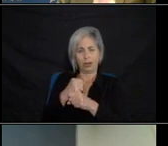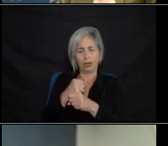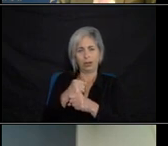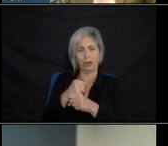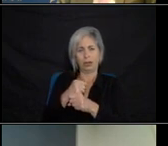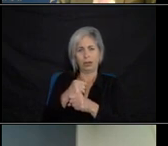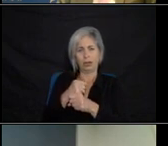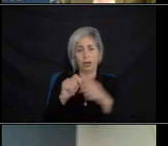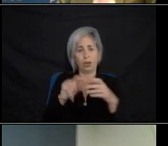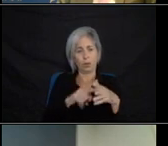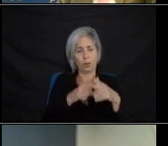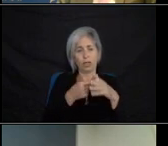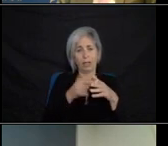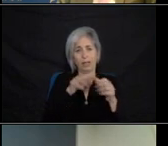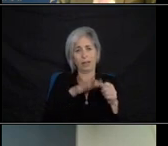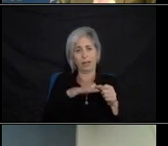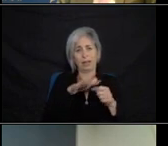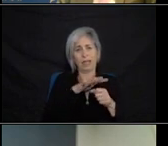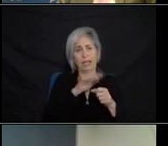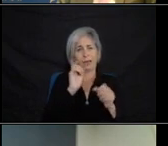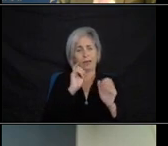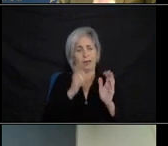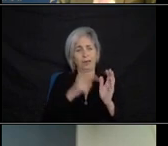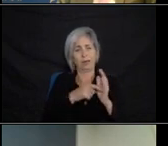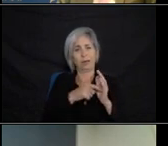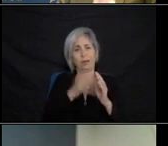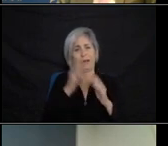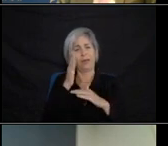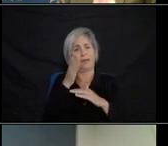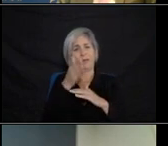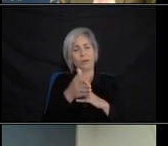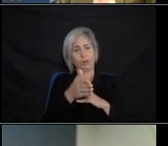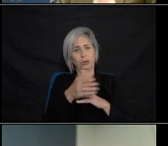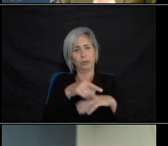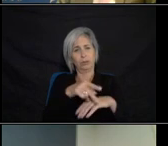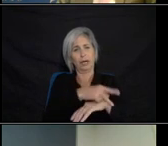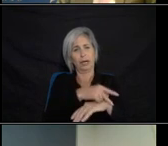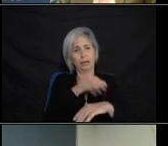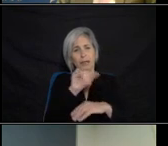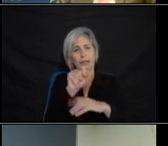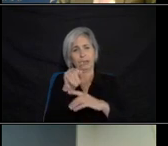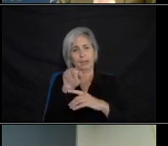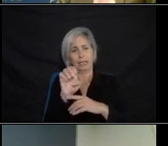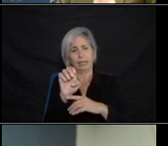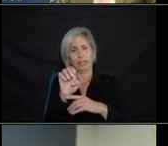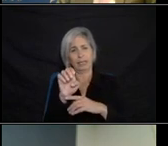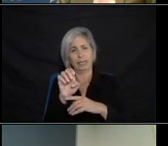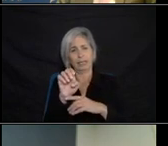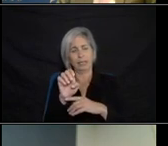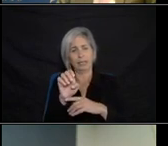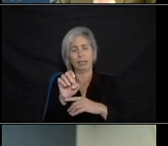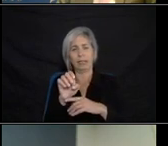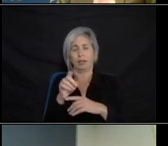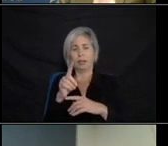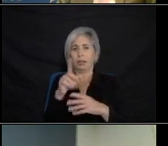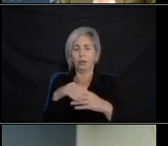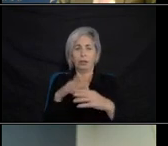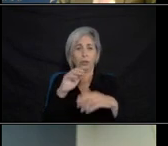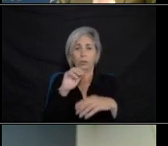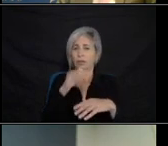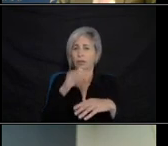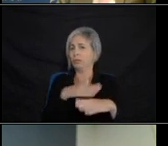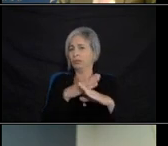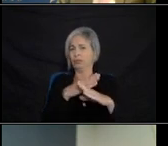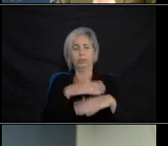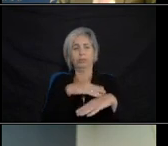1961. Recently, the land has been referred to as a future park site. We object to any offer to have houses built on this property.